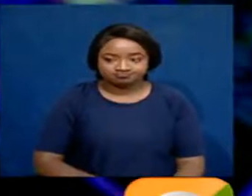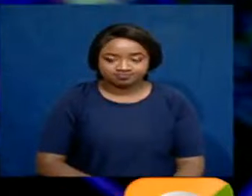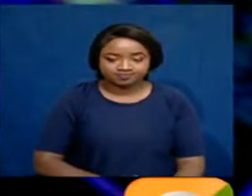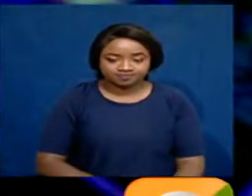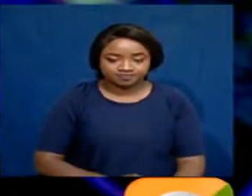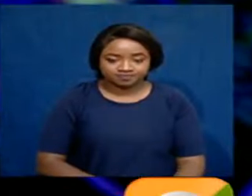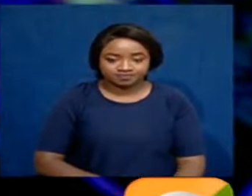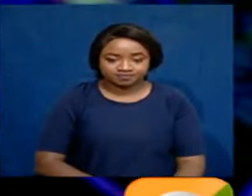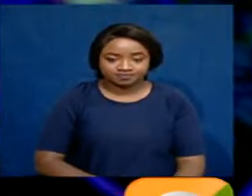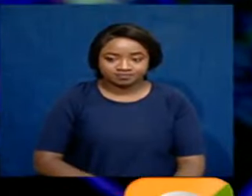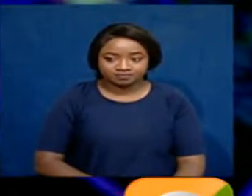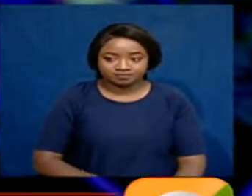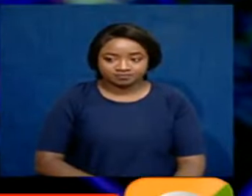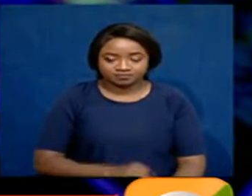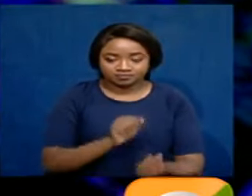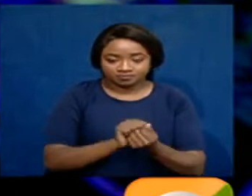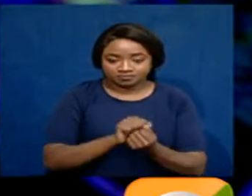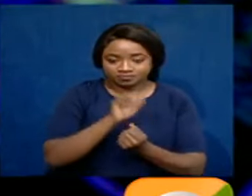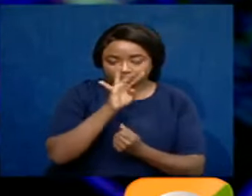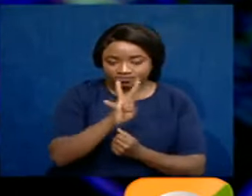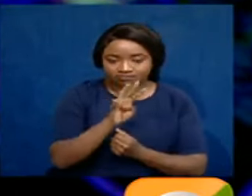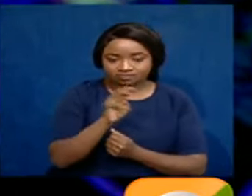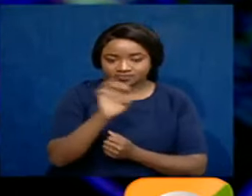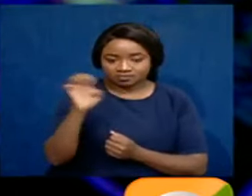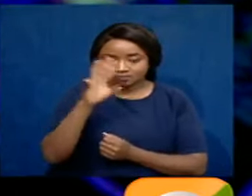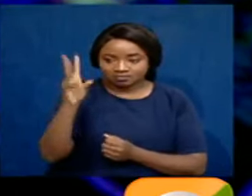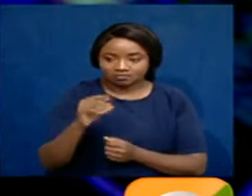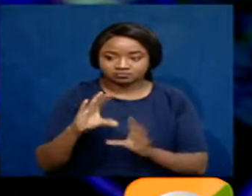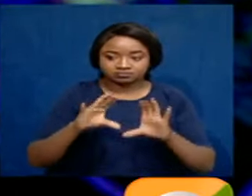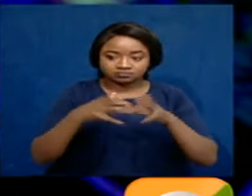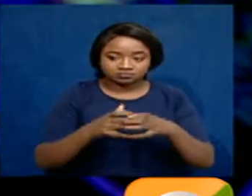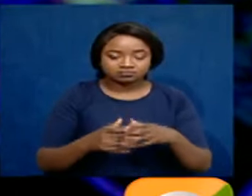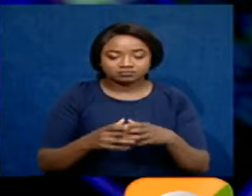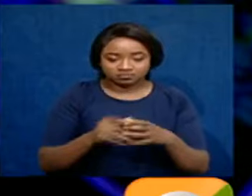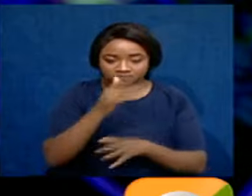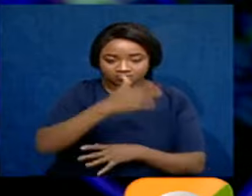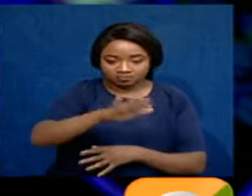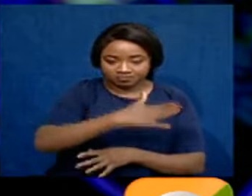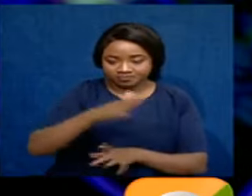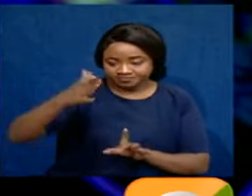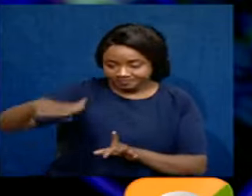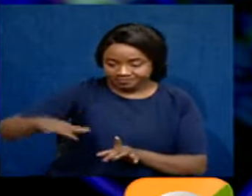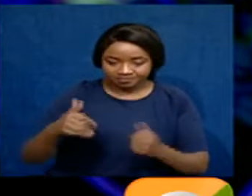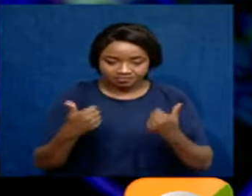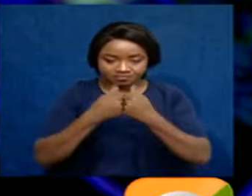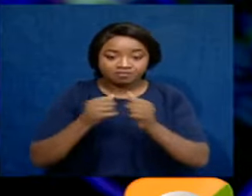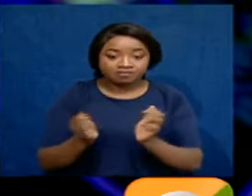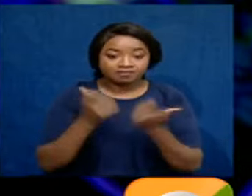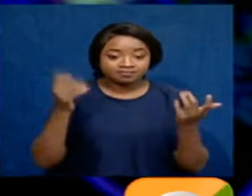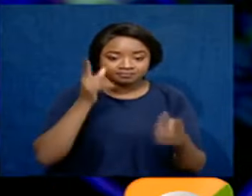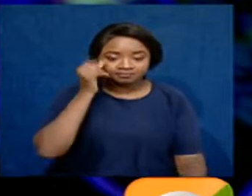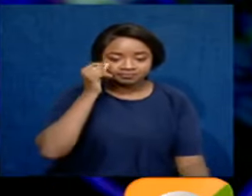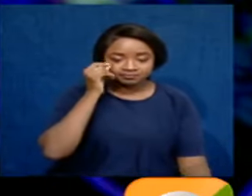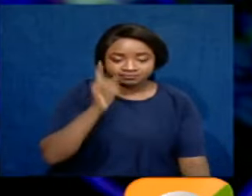It's all systems go ahead of the 14th edition of the East African Community Inter-Parliamentary Games set to take place in Mombasa